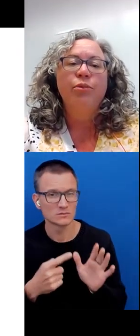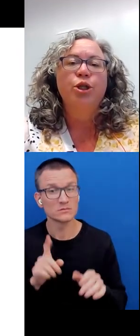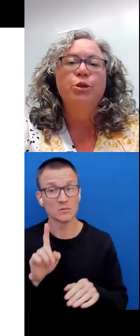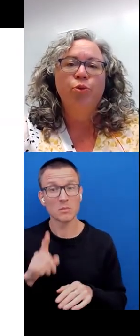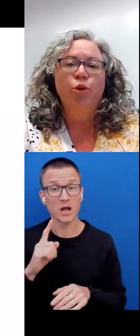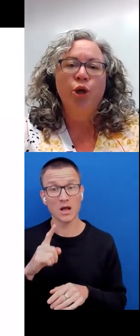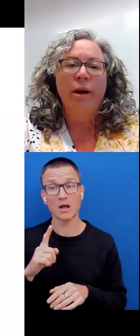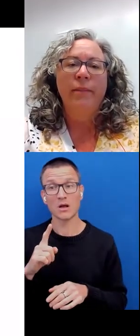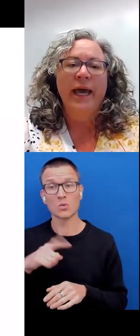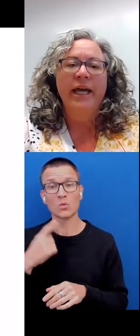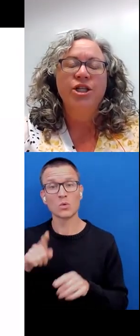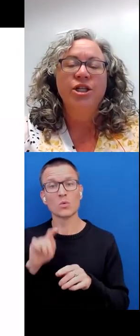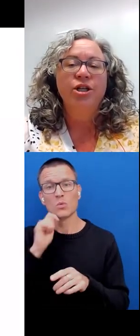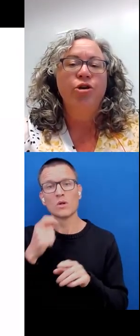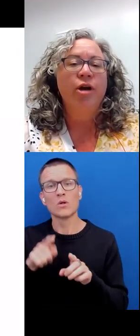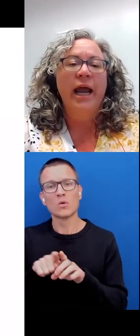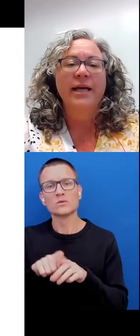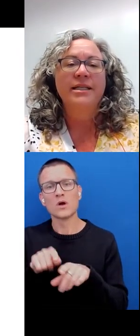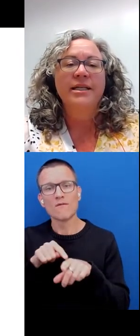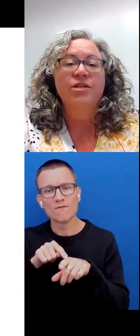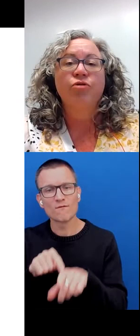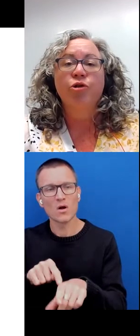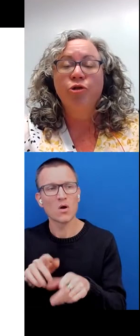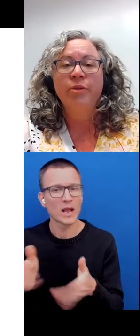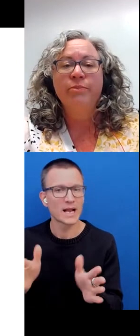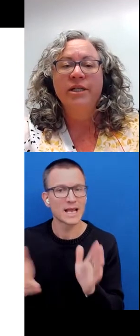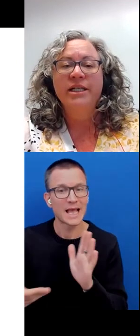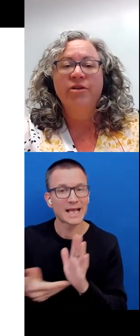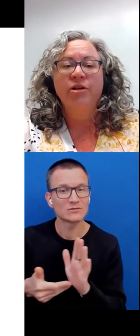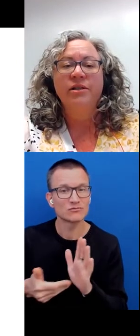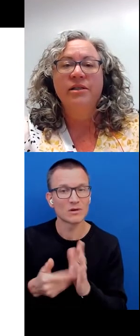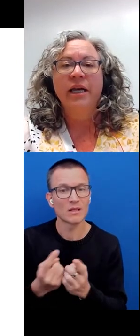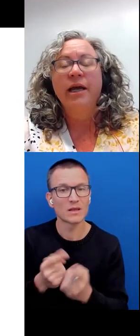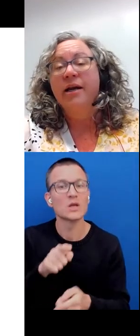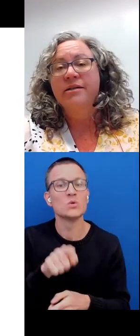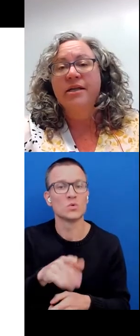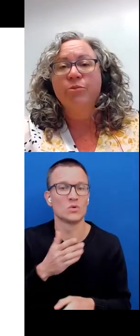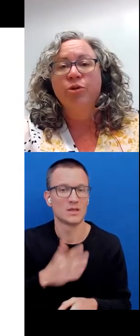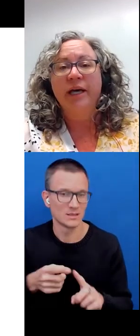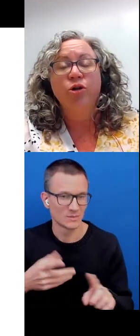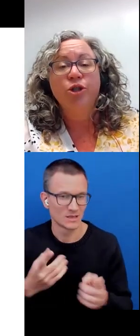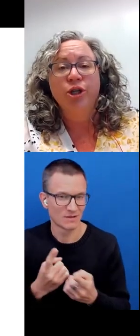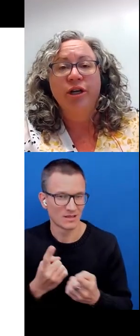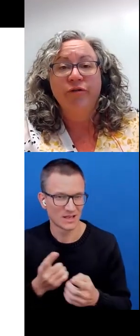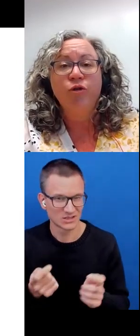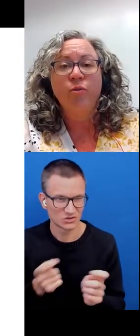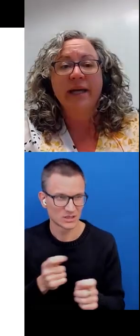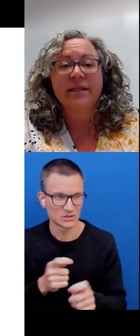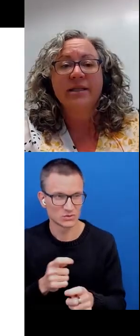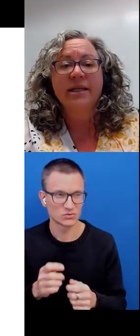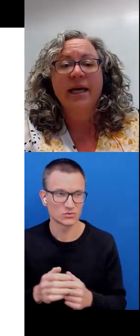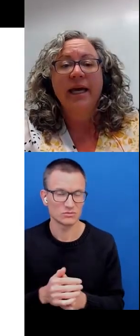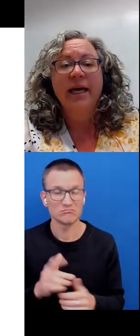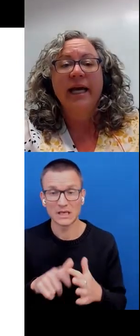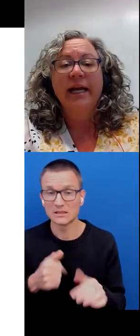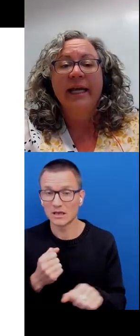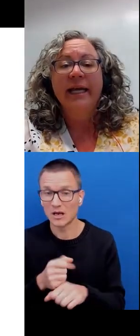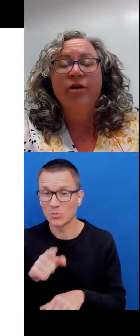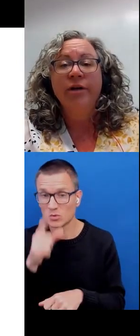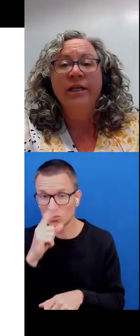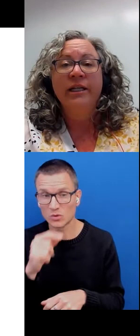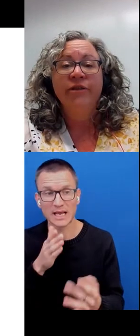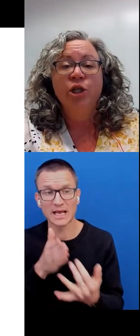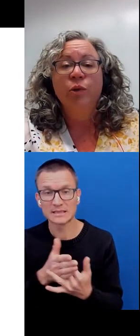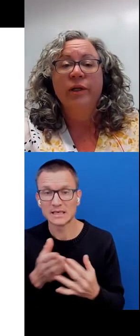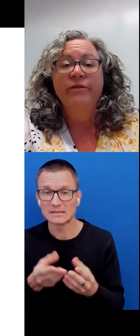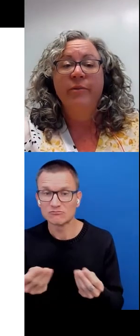For example, to support your application, you can access recruitment materials in accessible and alternative formats.